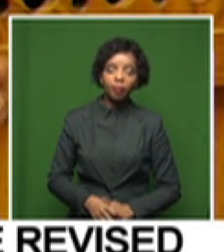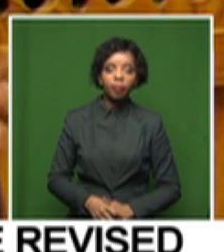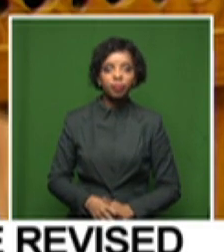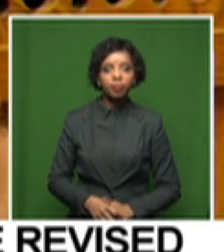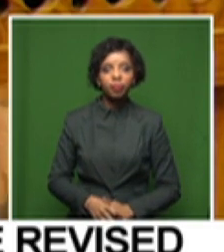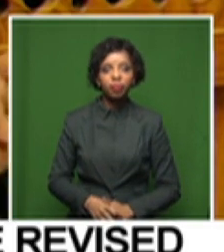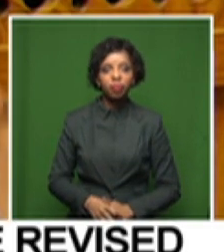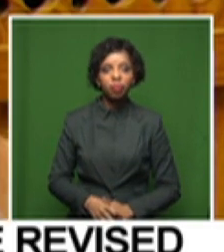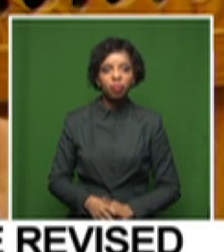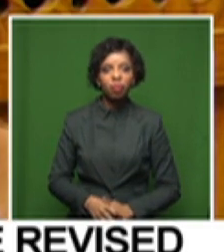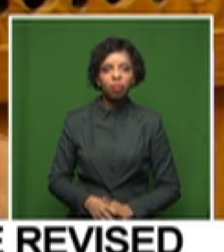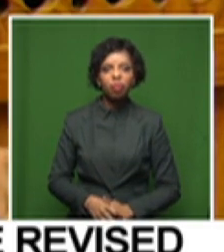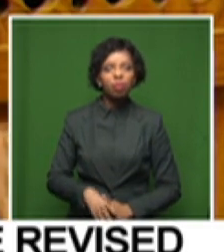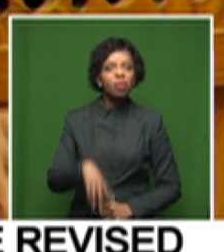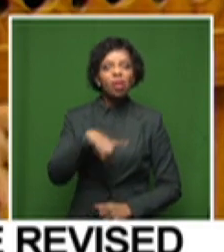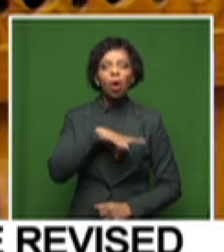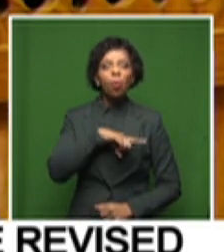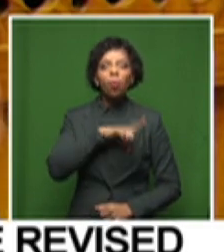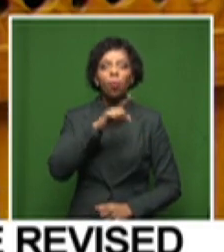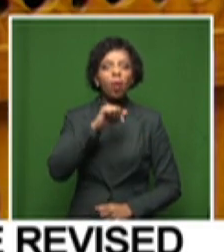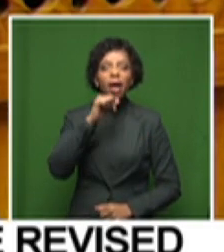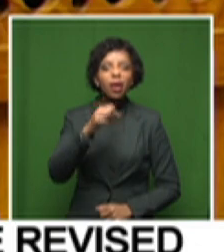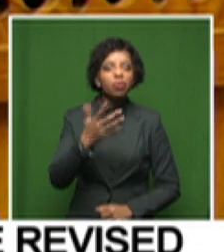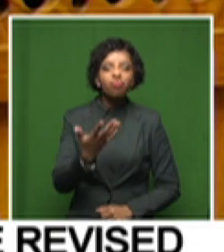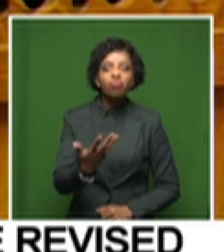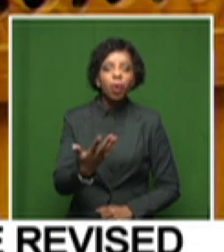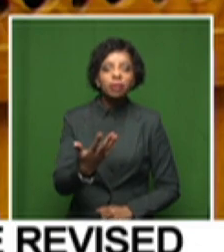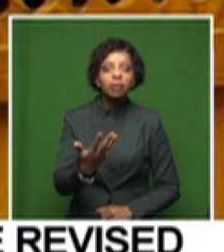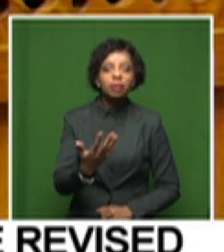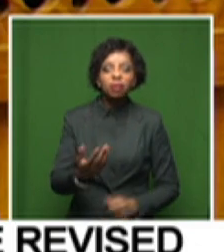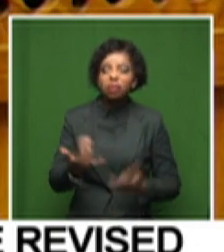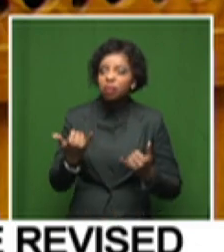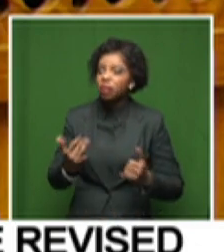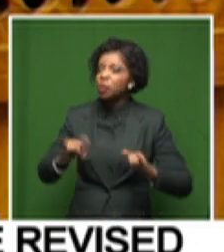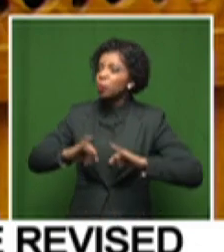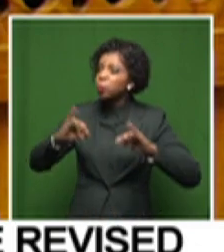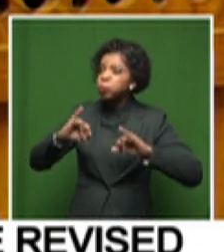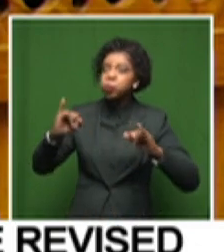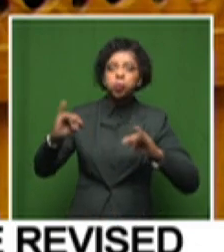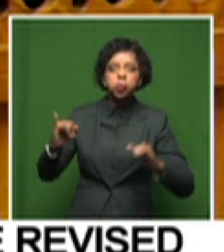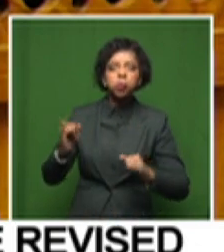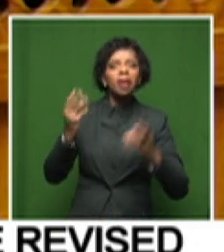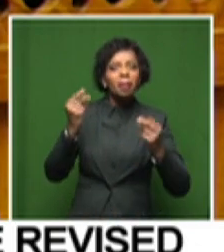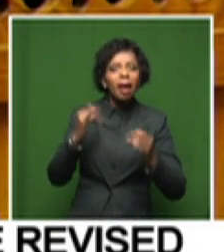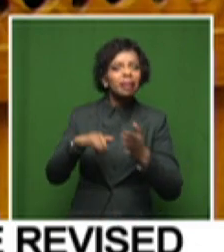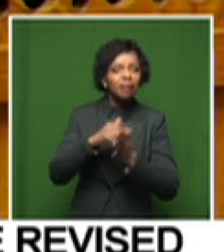Why don't we spend our way out of the present crisis?